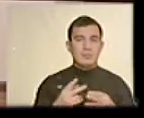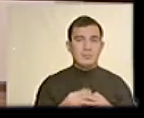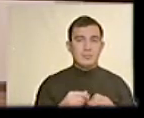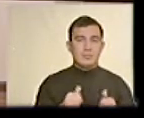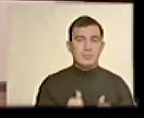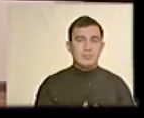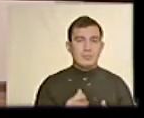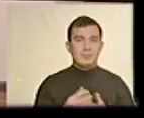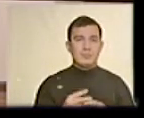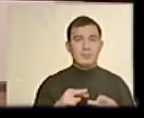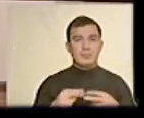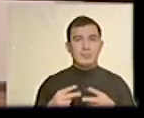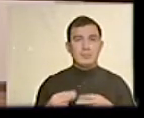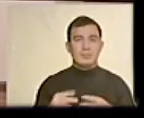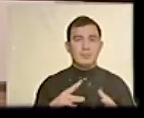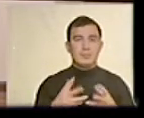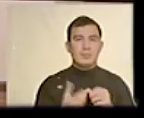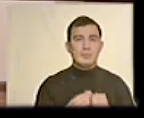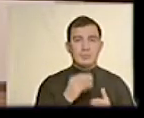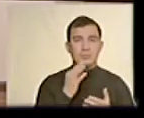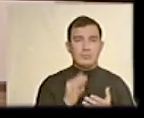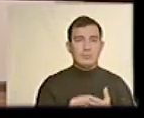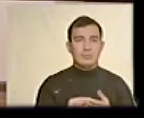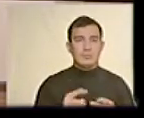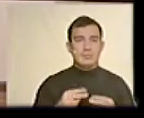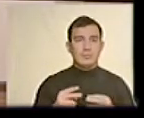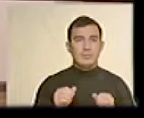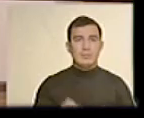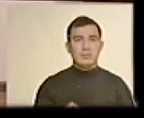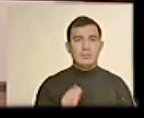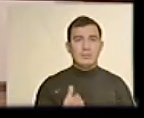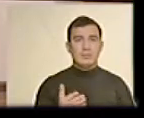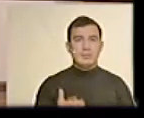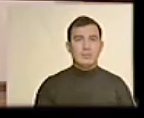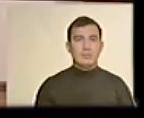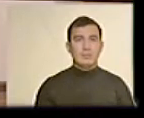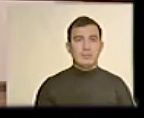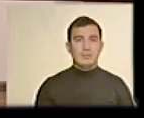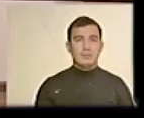formulaga asosan yig'indini kvadratga oshirishimiz mumkin ekan.